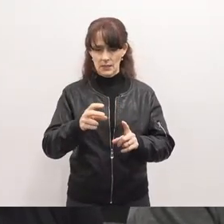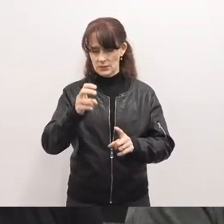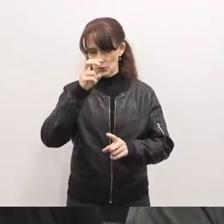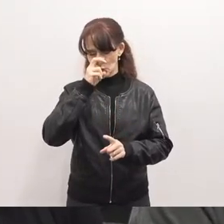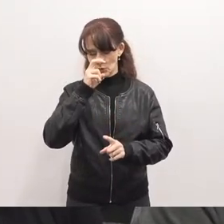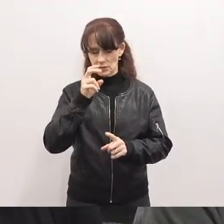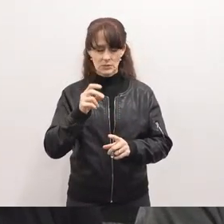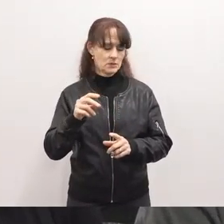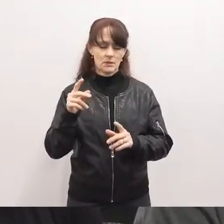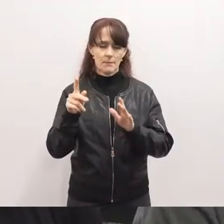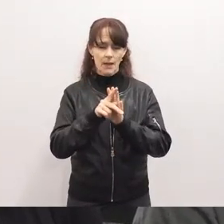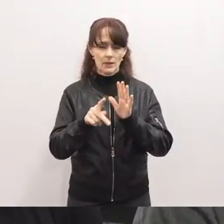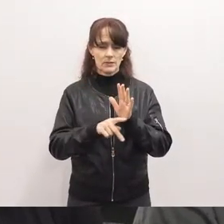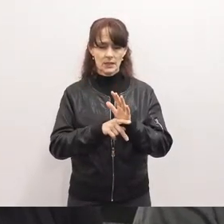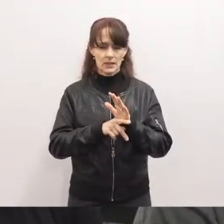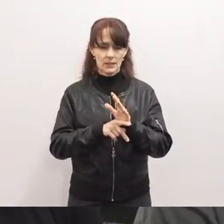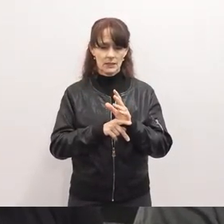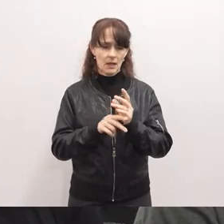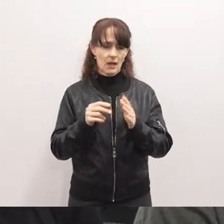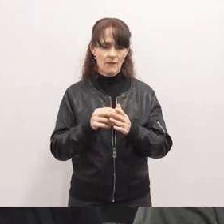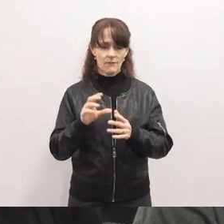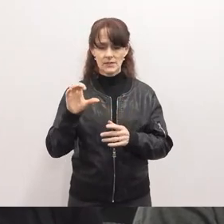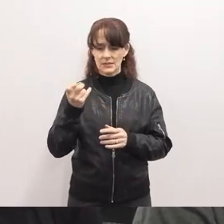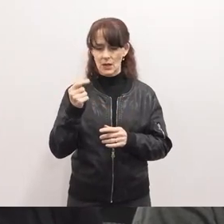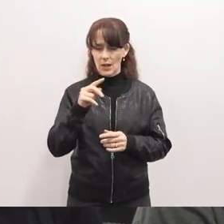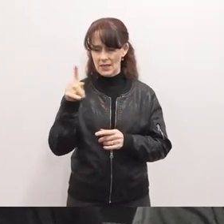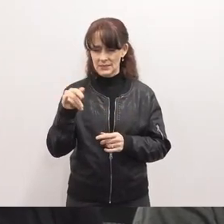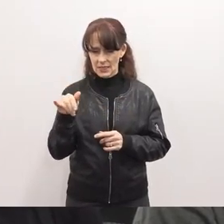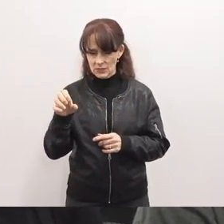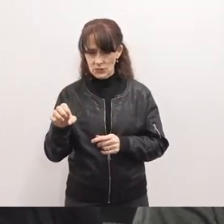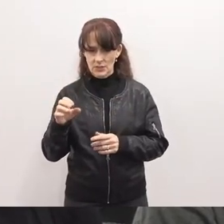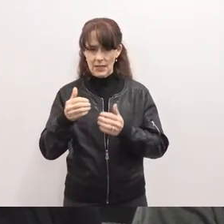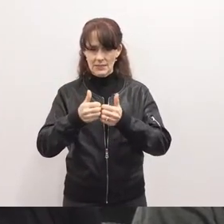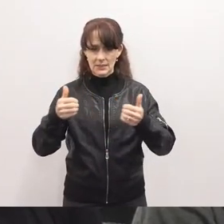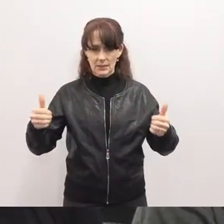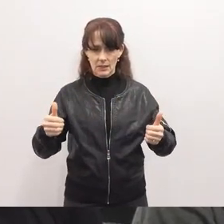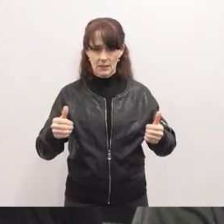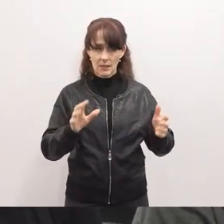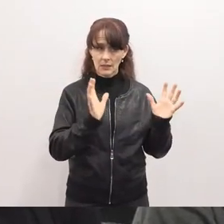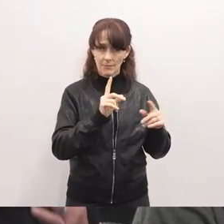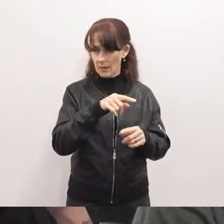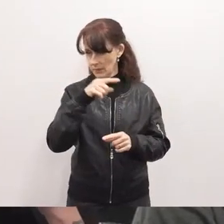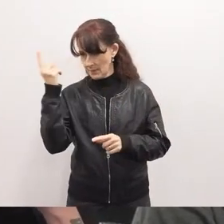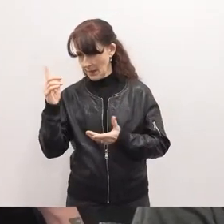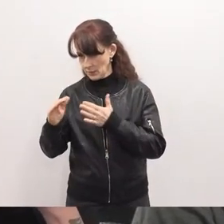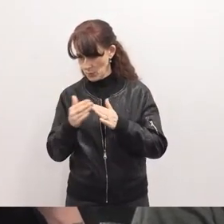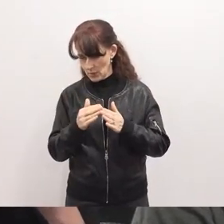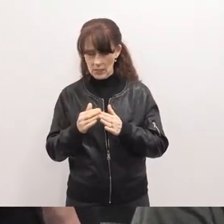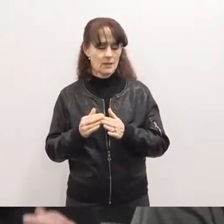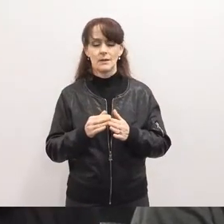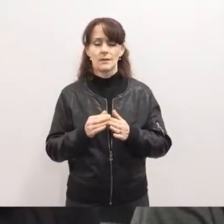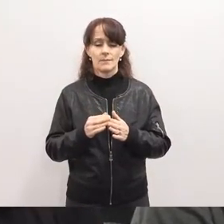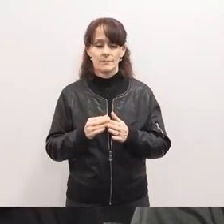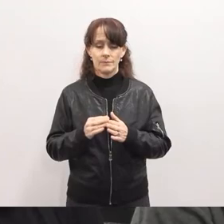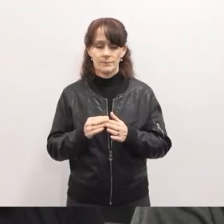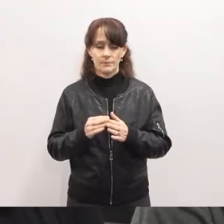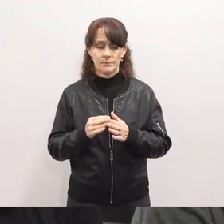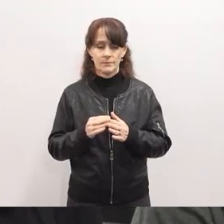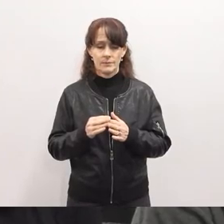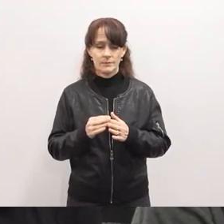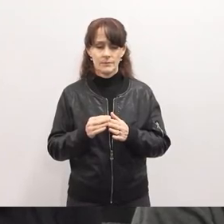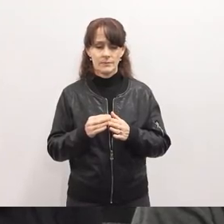policy of sterilization and segregation to that grade of population," talking about the black community, "whose